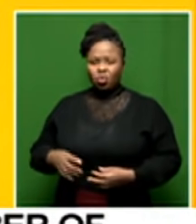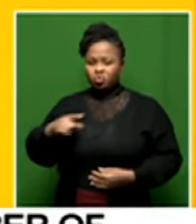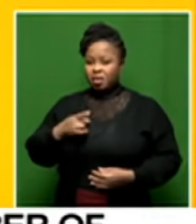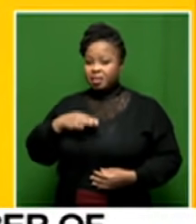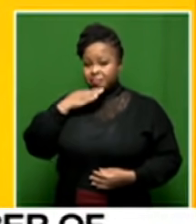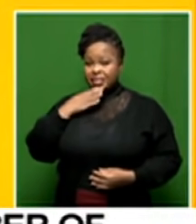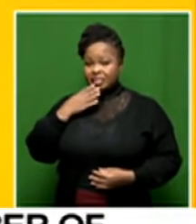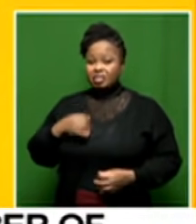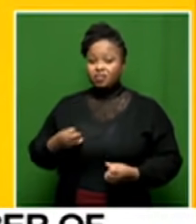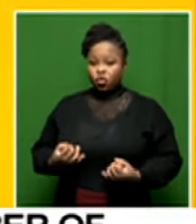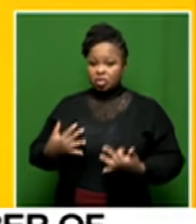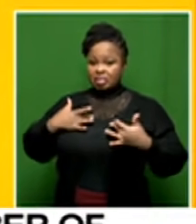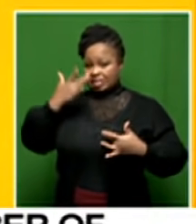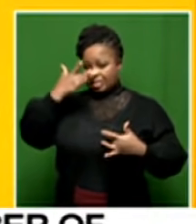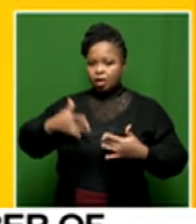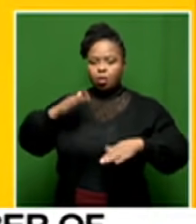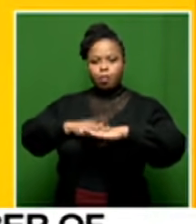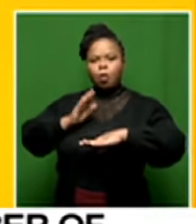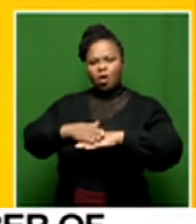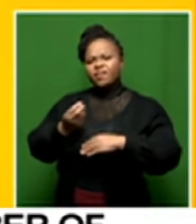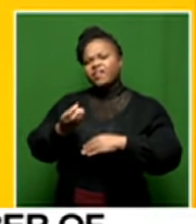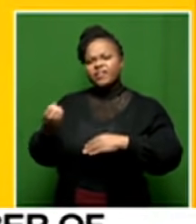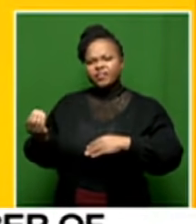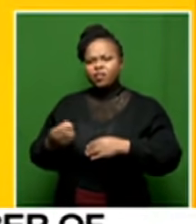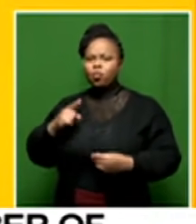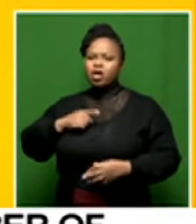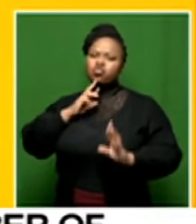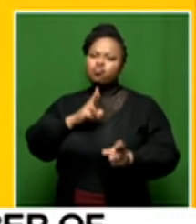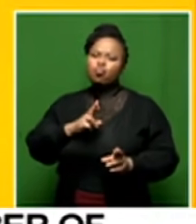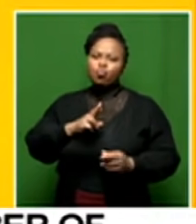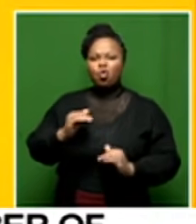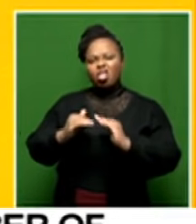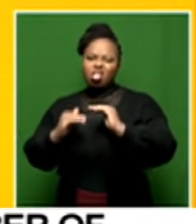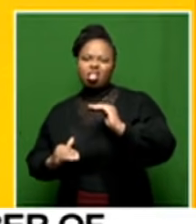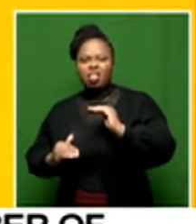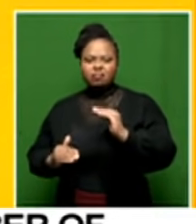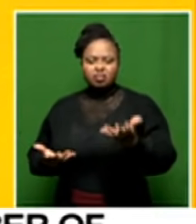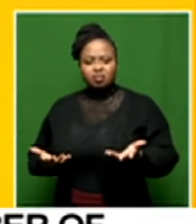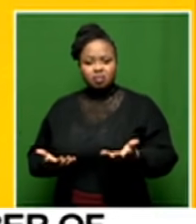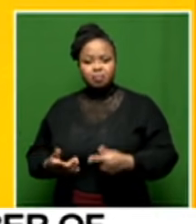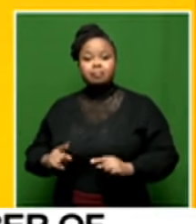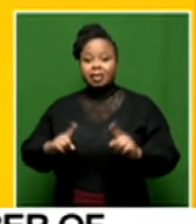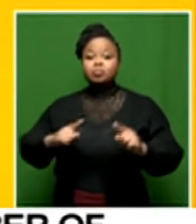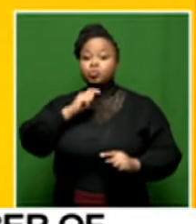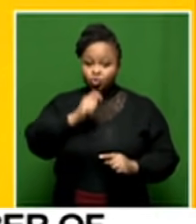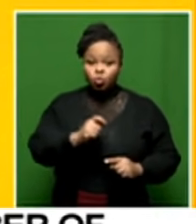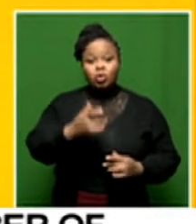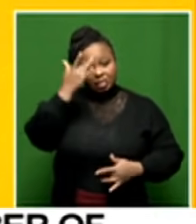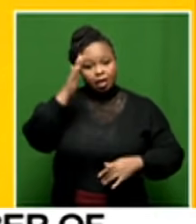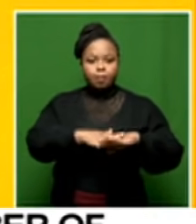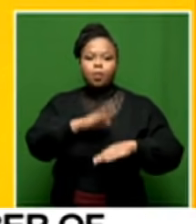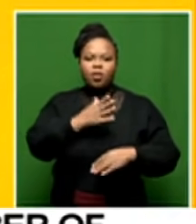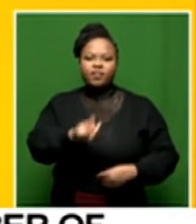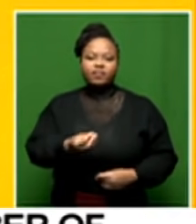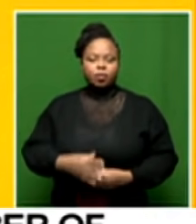more infections around? That we always know that there is an underreporting of numbers. It's an obvious fact that, I mean,